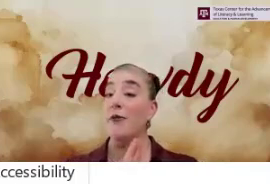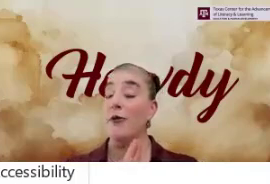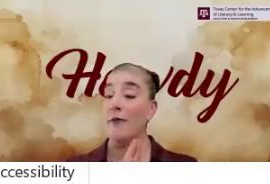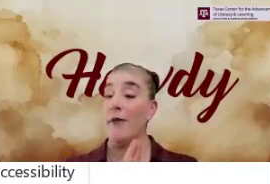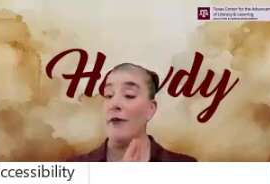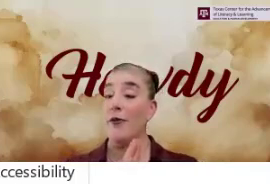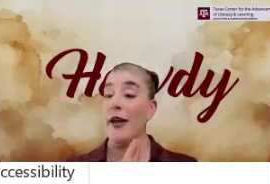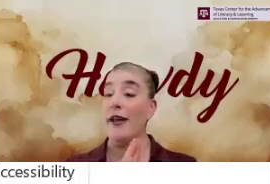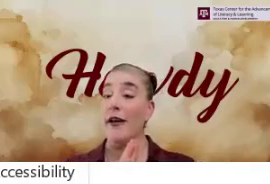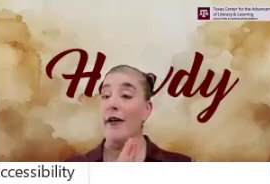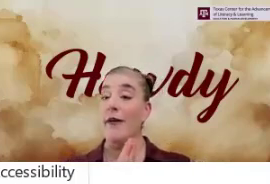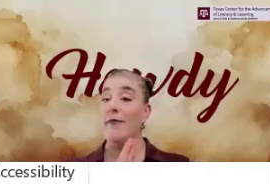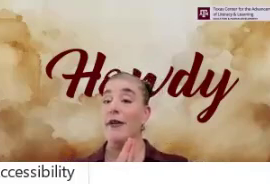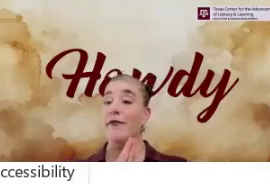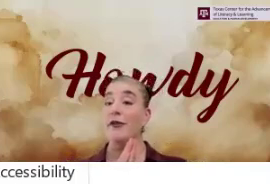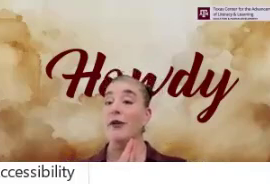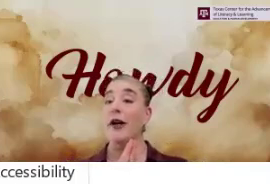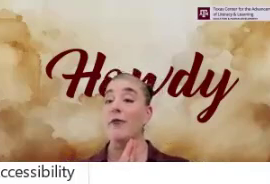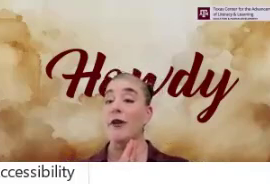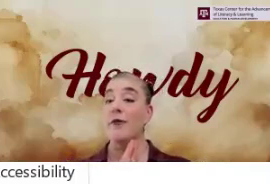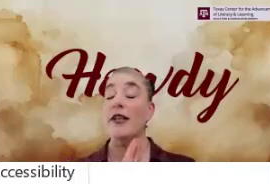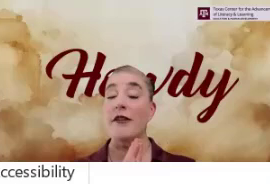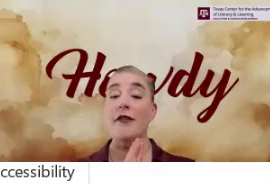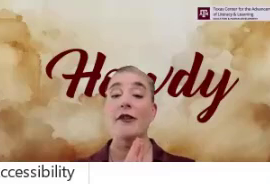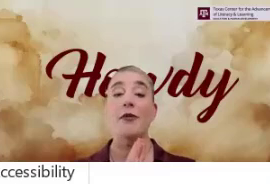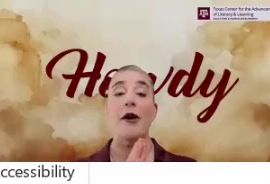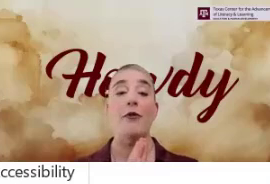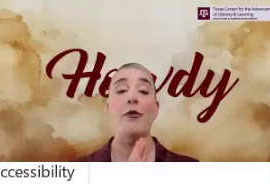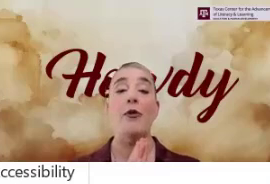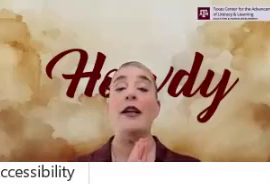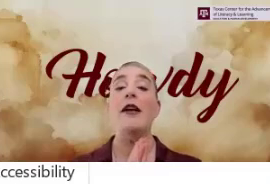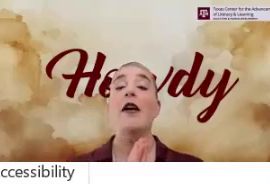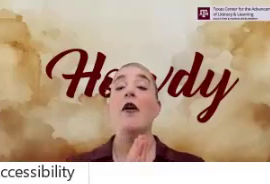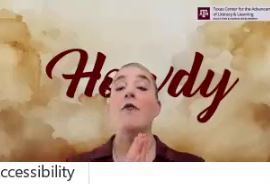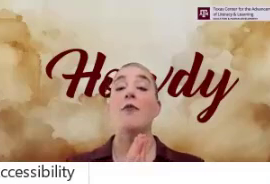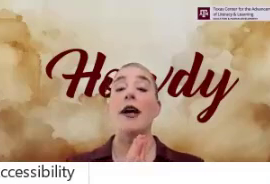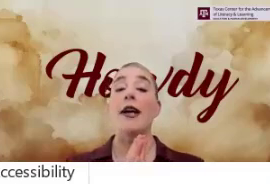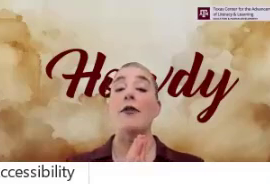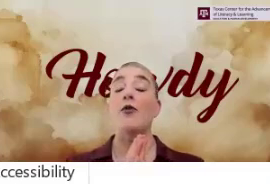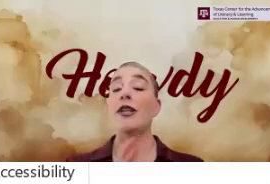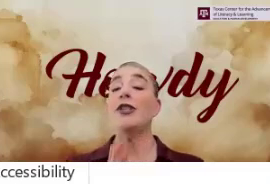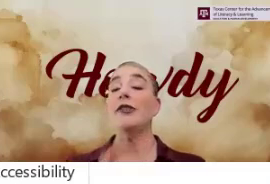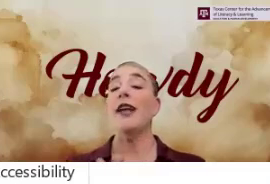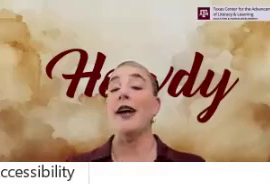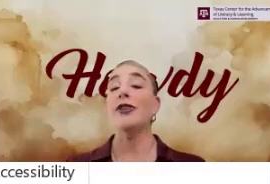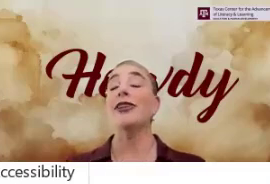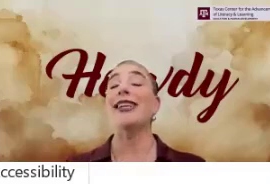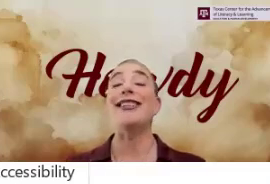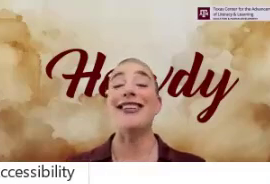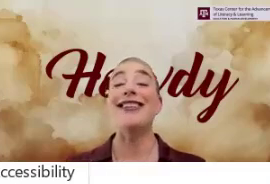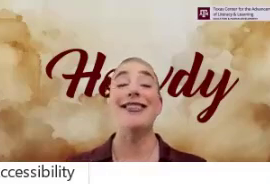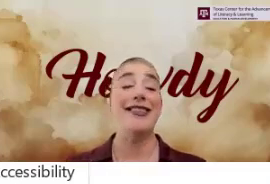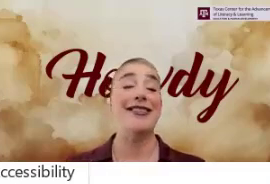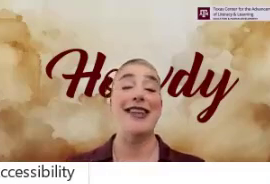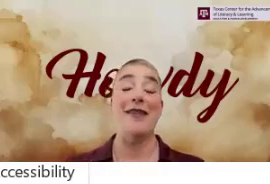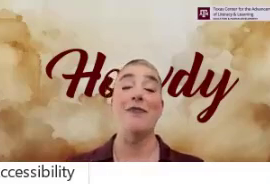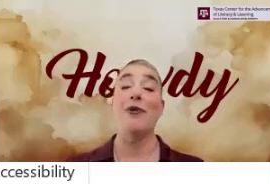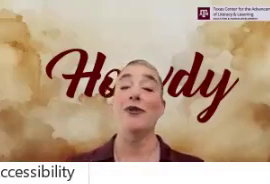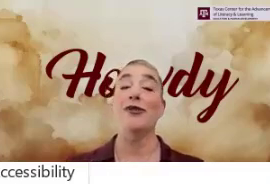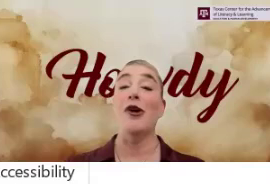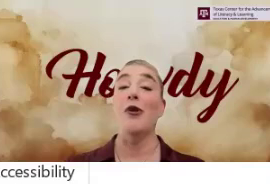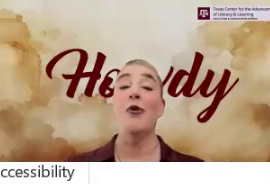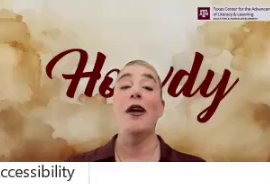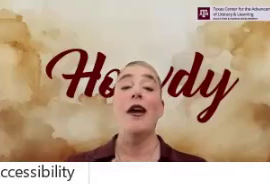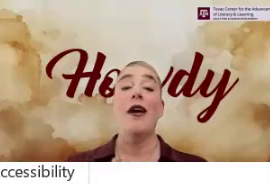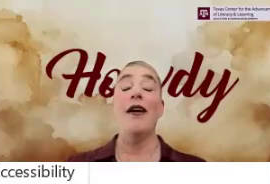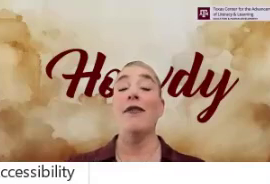this PowerPoint, by the way. If this would help you, I'm going to give you this PowerPoint. But we just actually did this